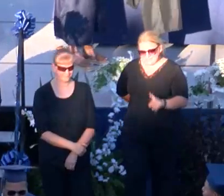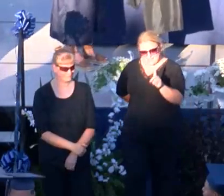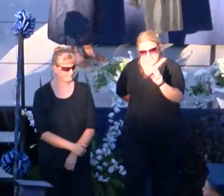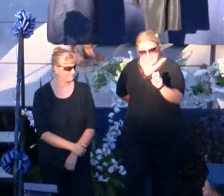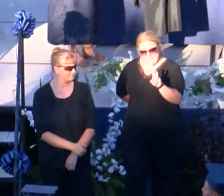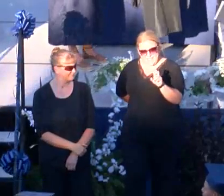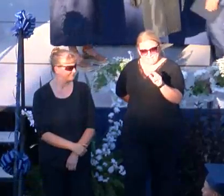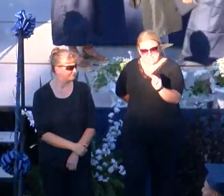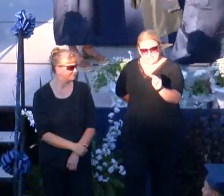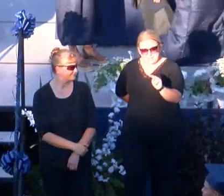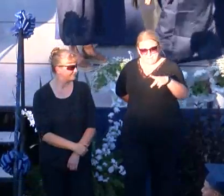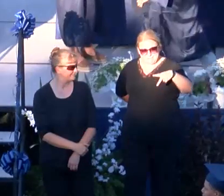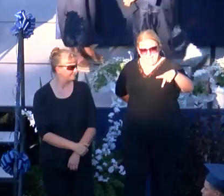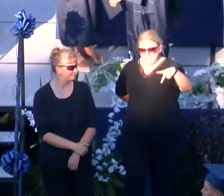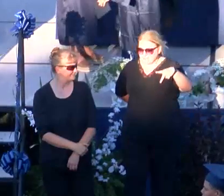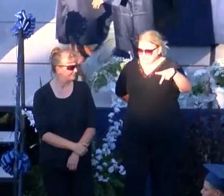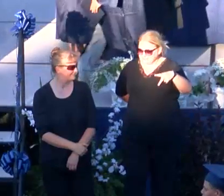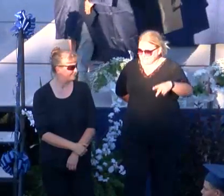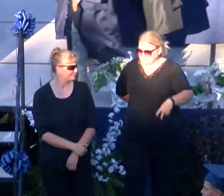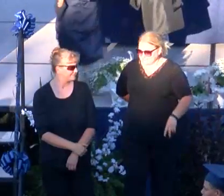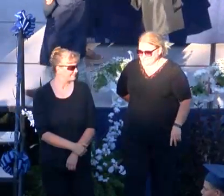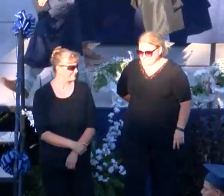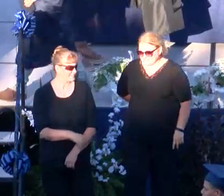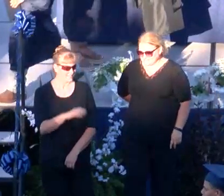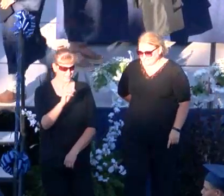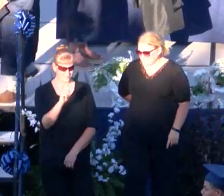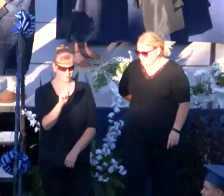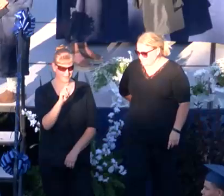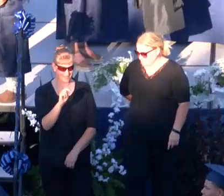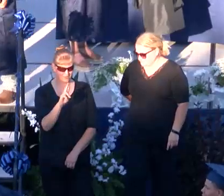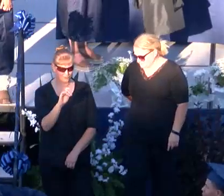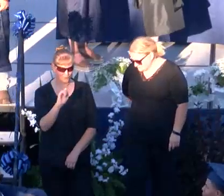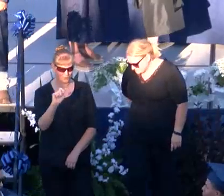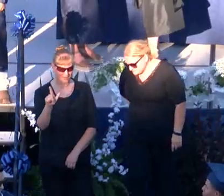Devin Brown. Daniel Castaneda.